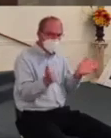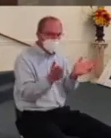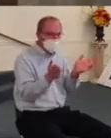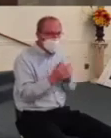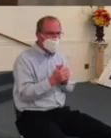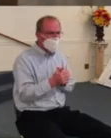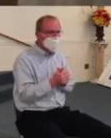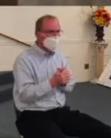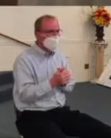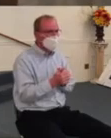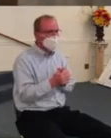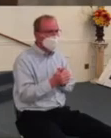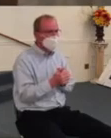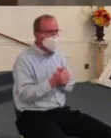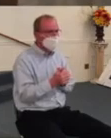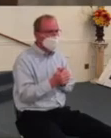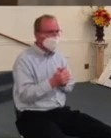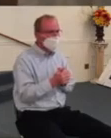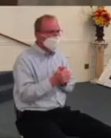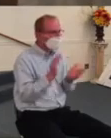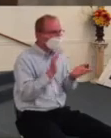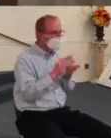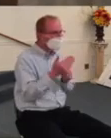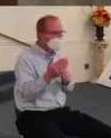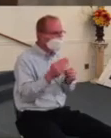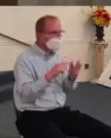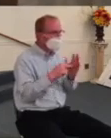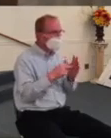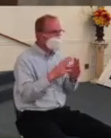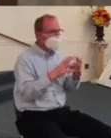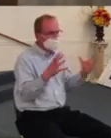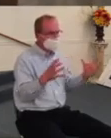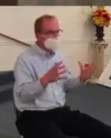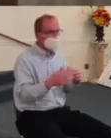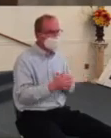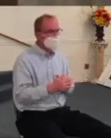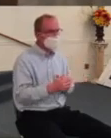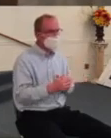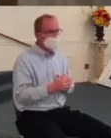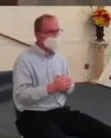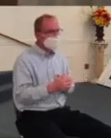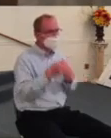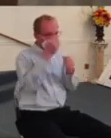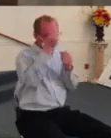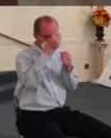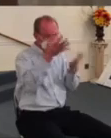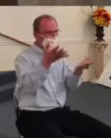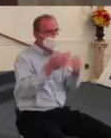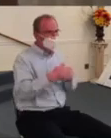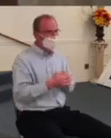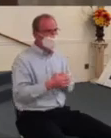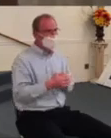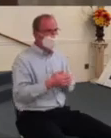little things mean a lot. Make it known while we stand and while we sing.